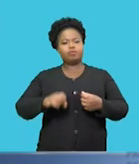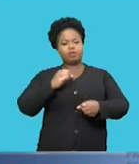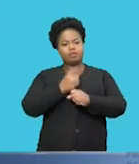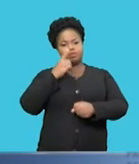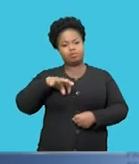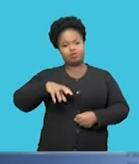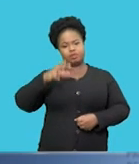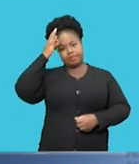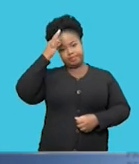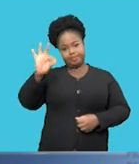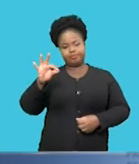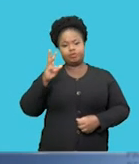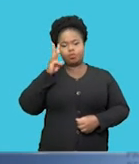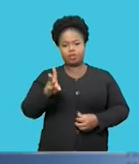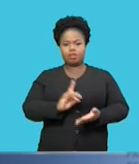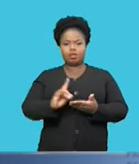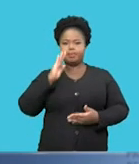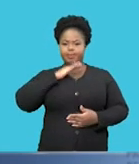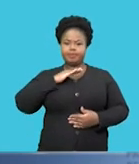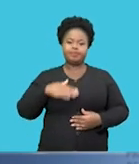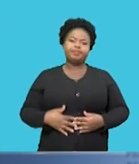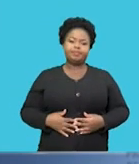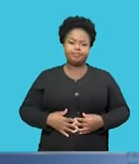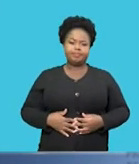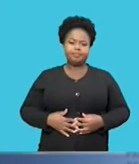provincial government will be cashless.